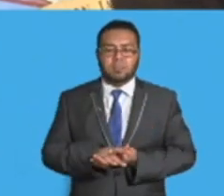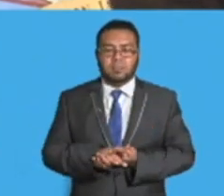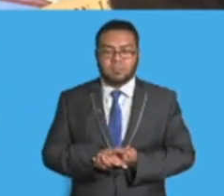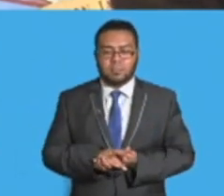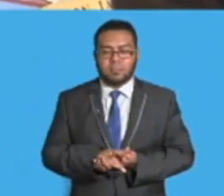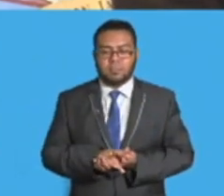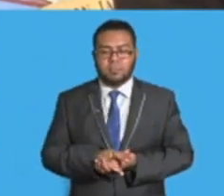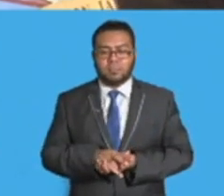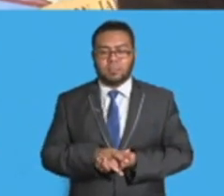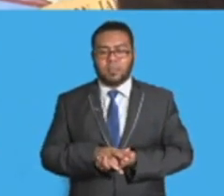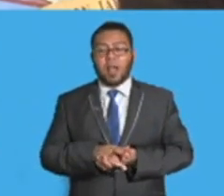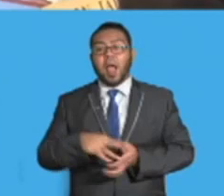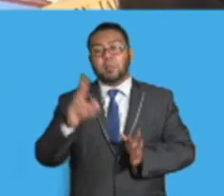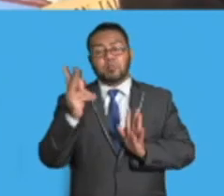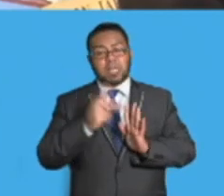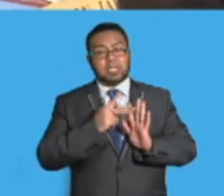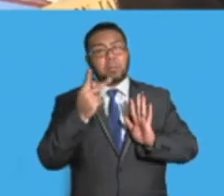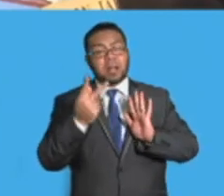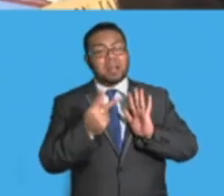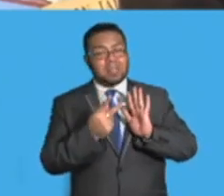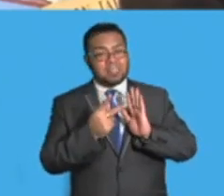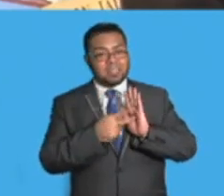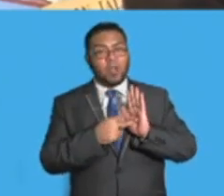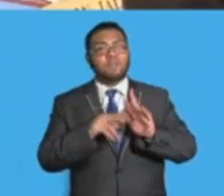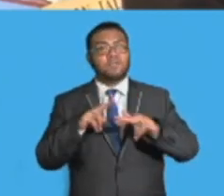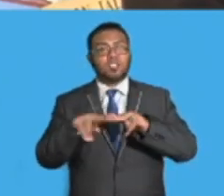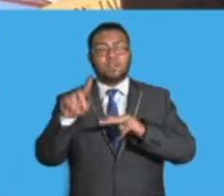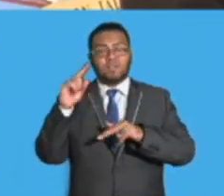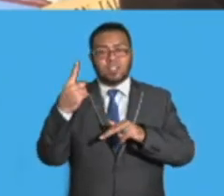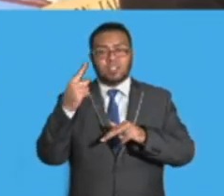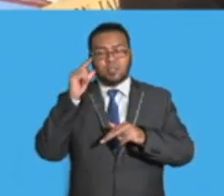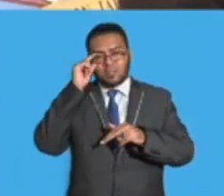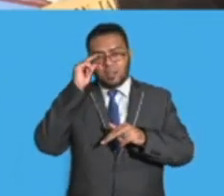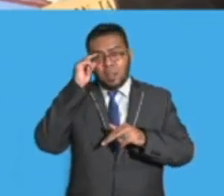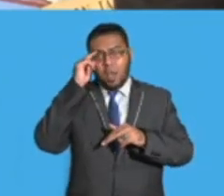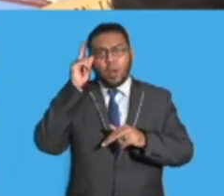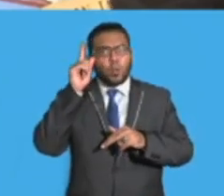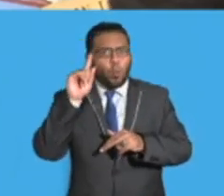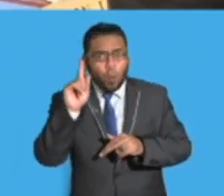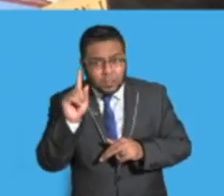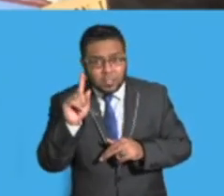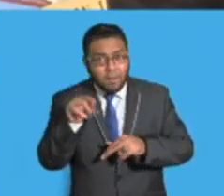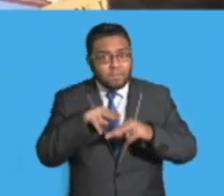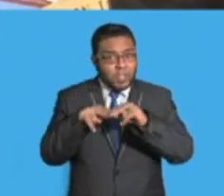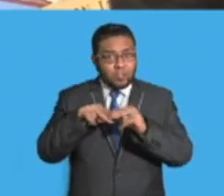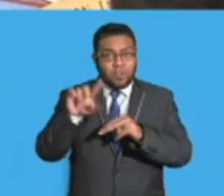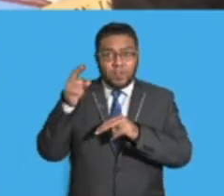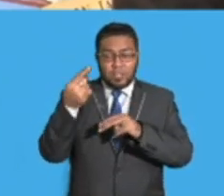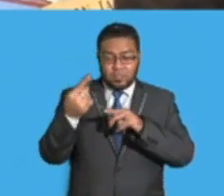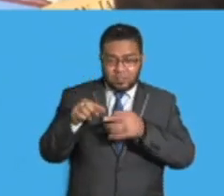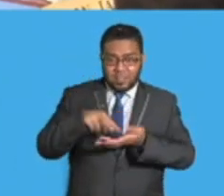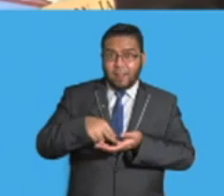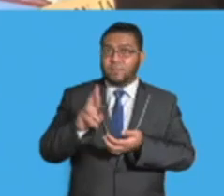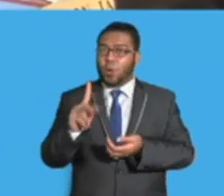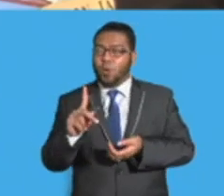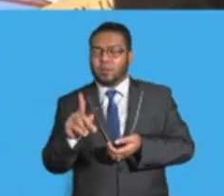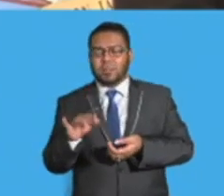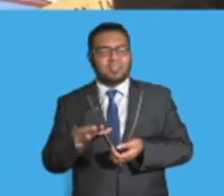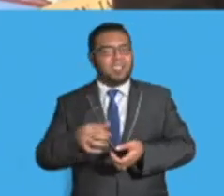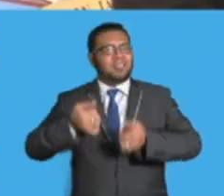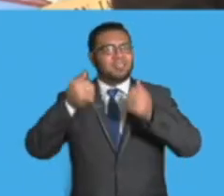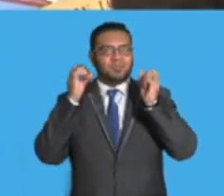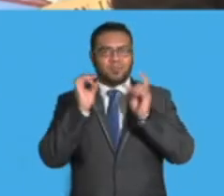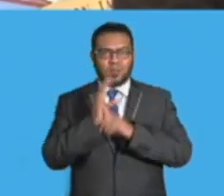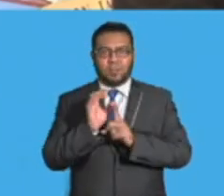First. I am optimistic that what the Fiji First represents is a symbolic reference point towards